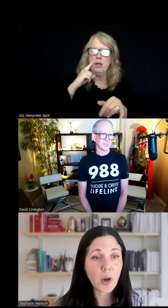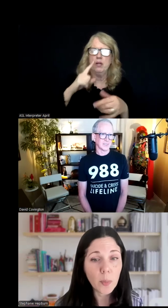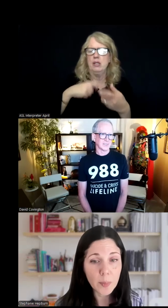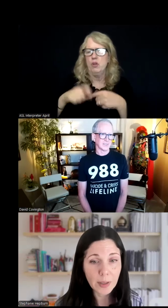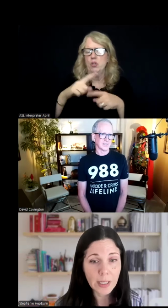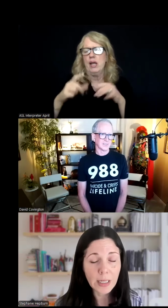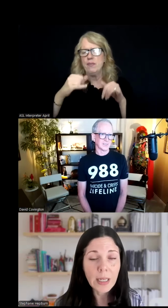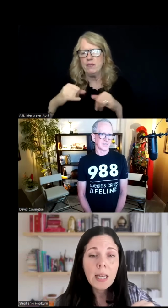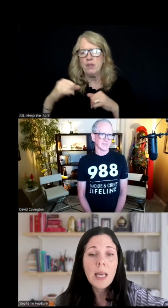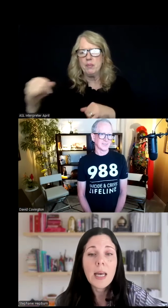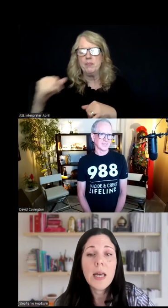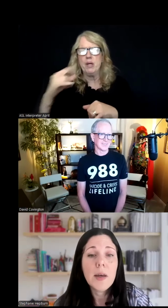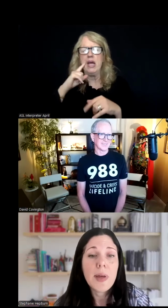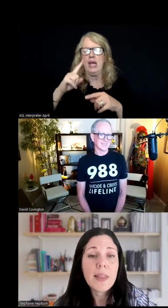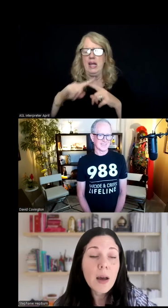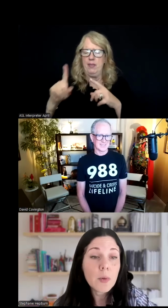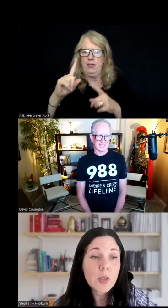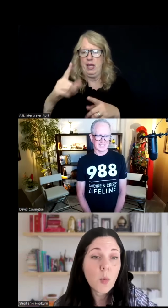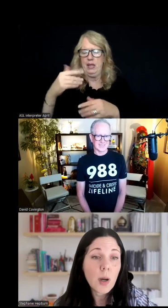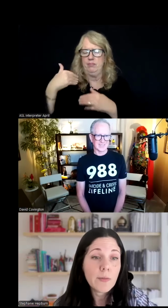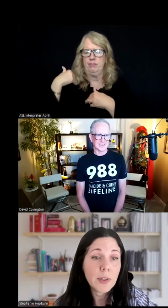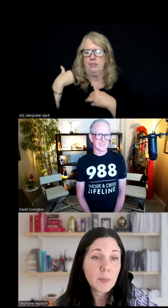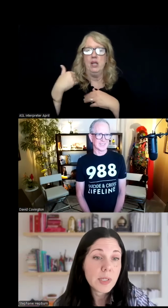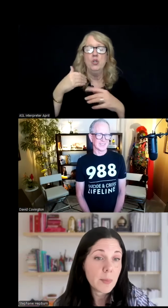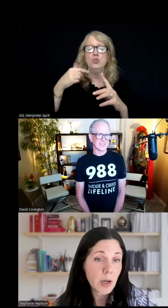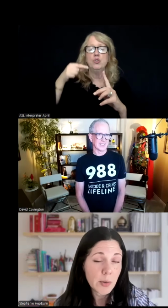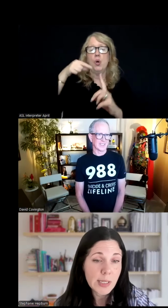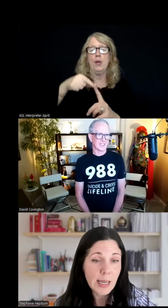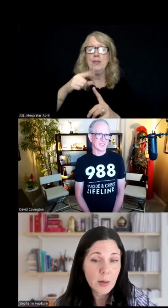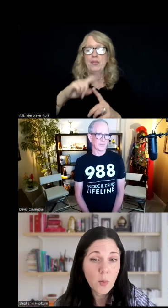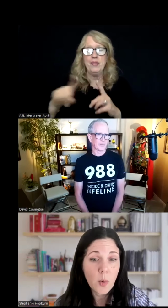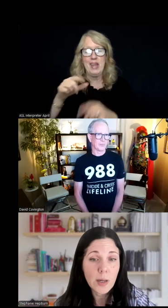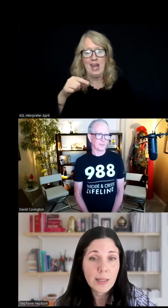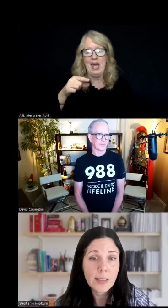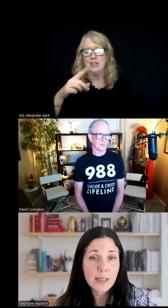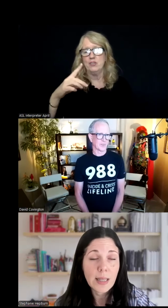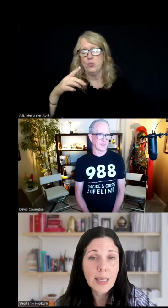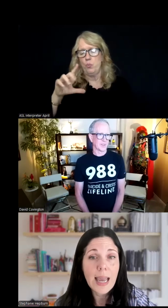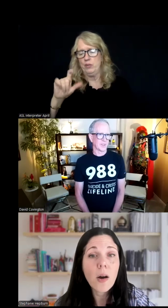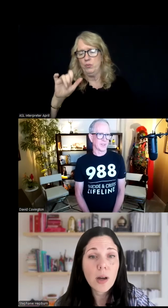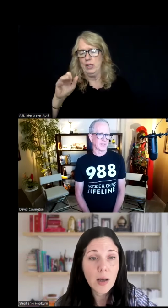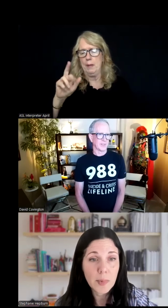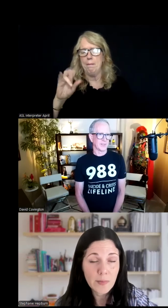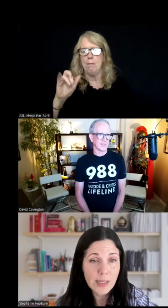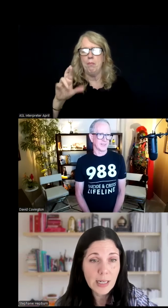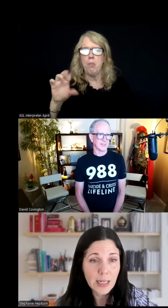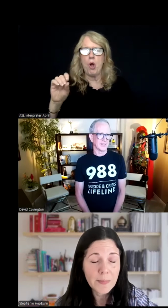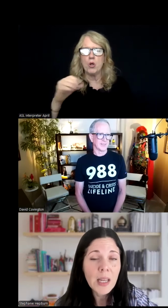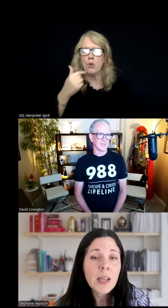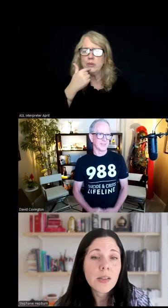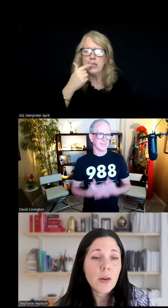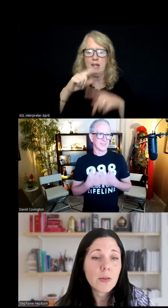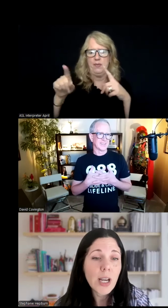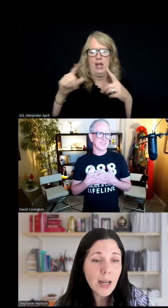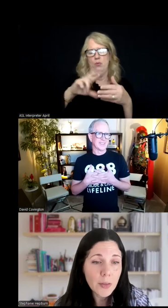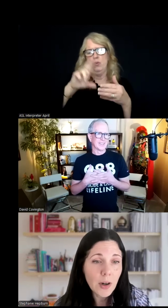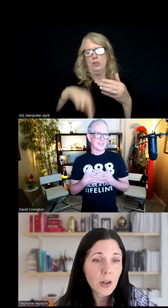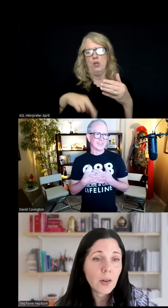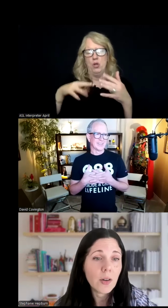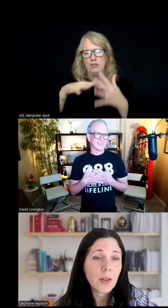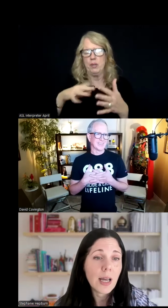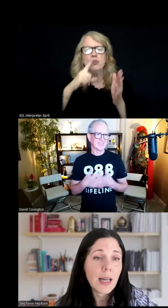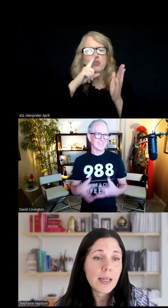terms of culpability. And that was what Philip Zimbardo said was the outcome of the study. So check